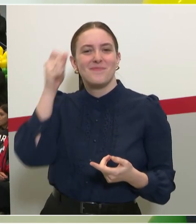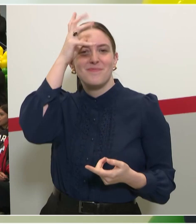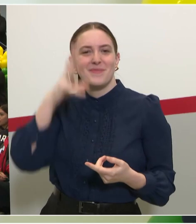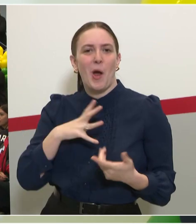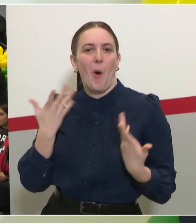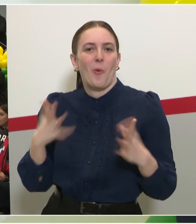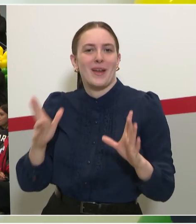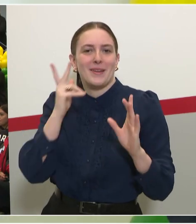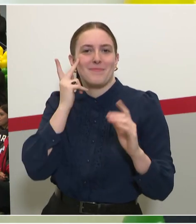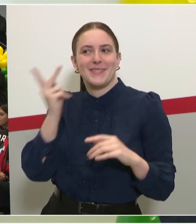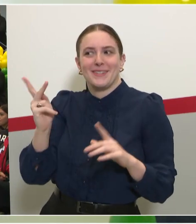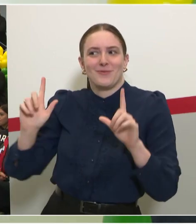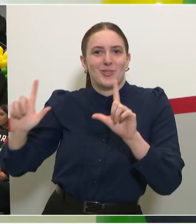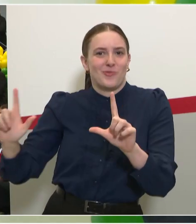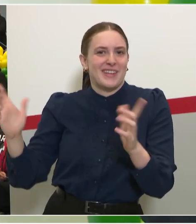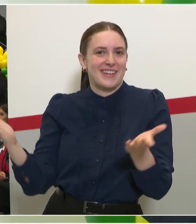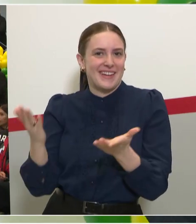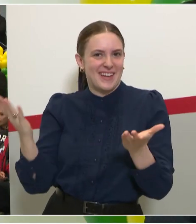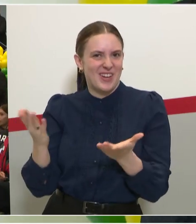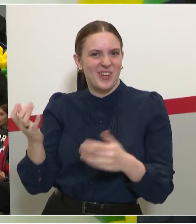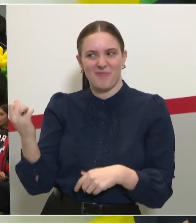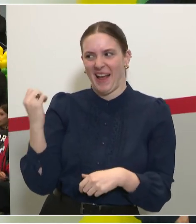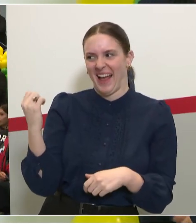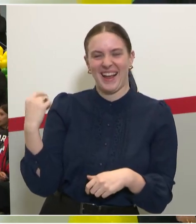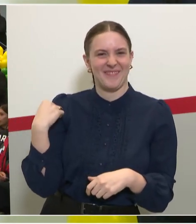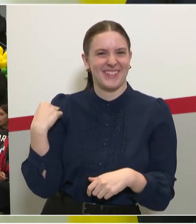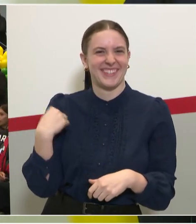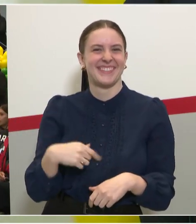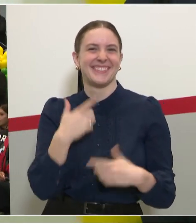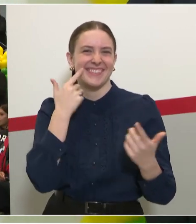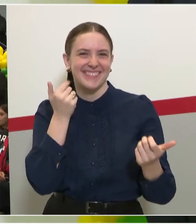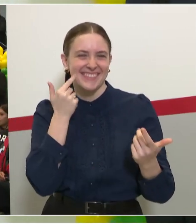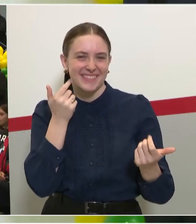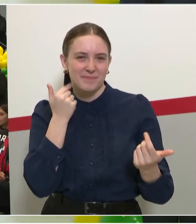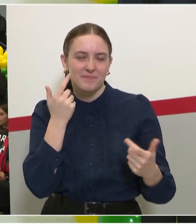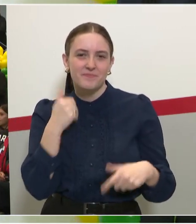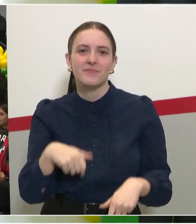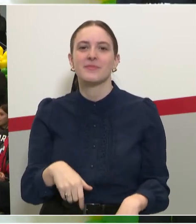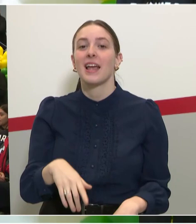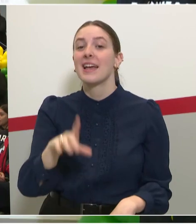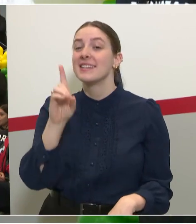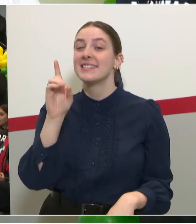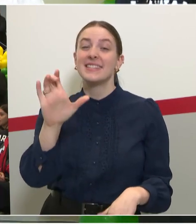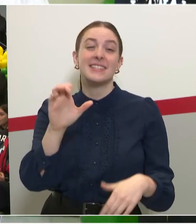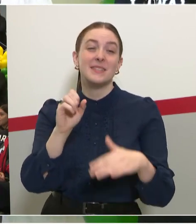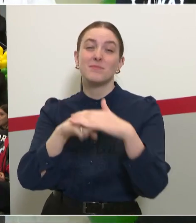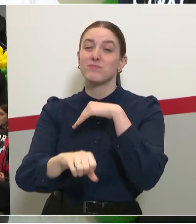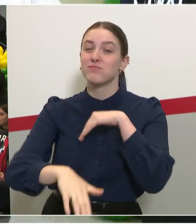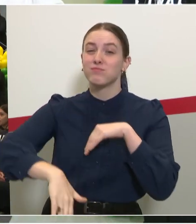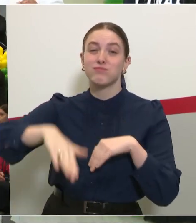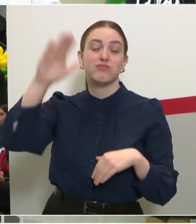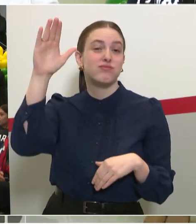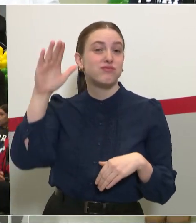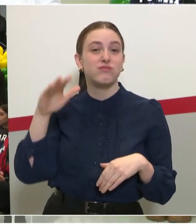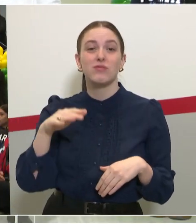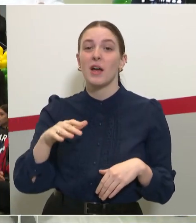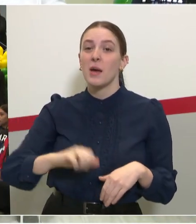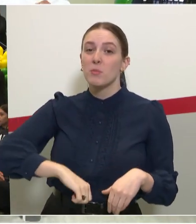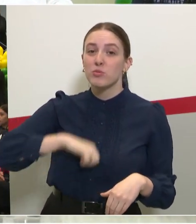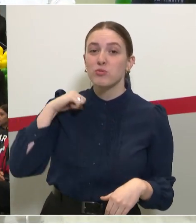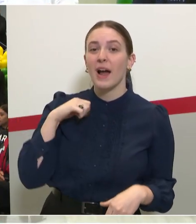on the video screens right behind us. A DC native son, a